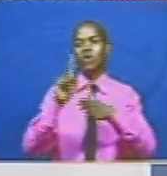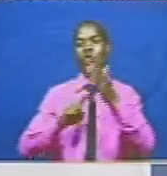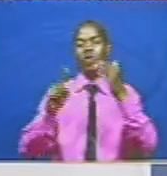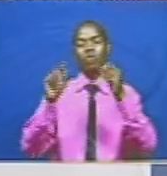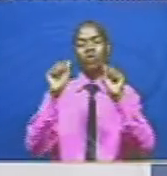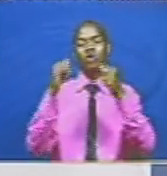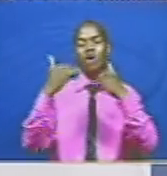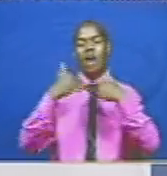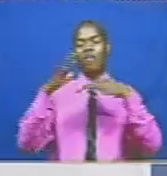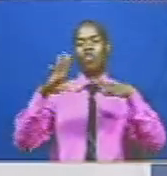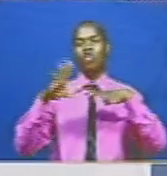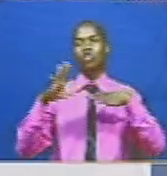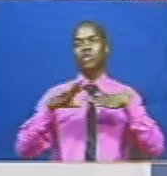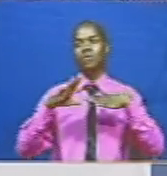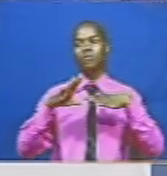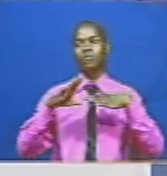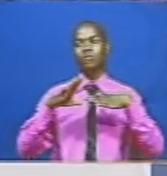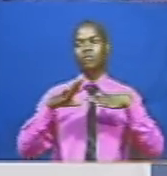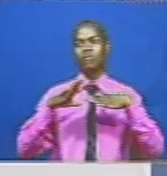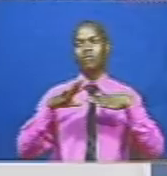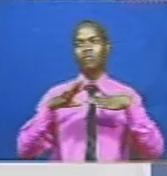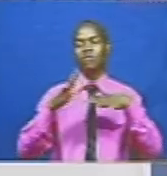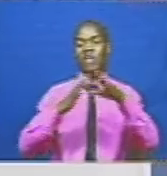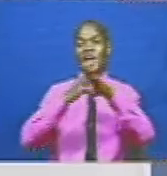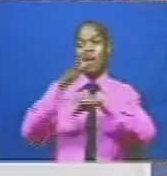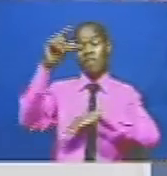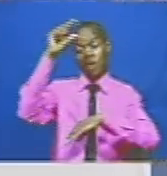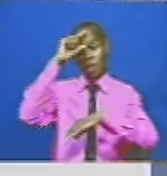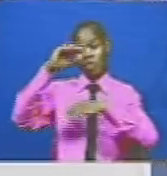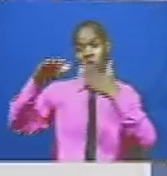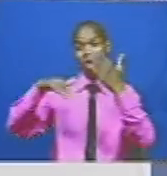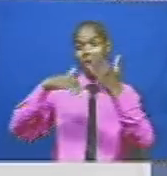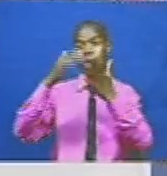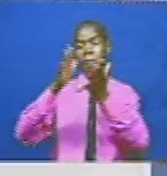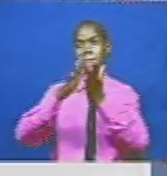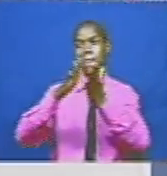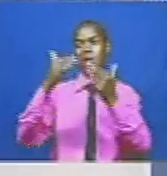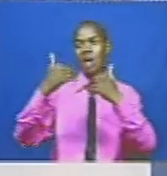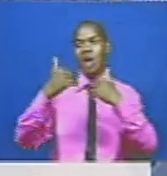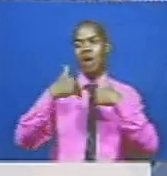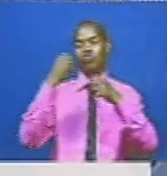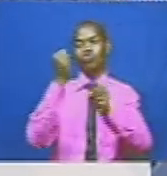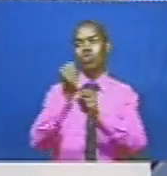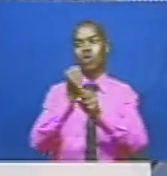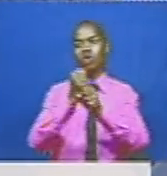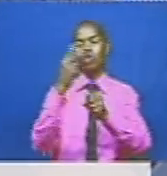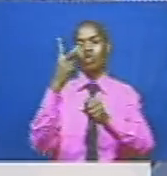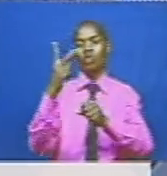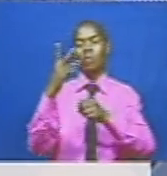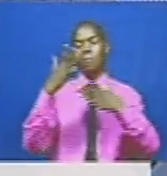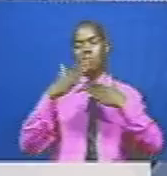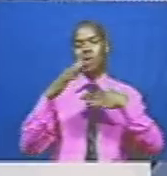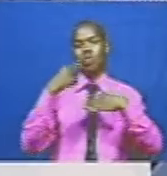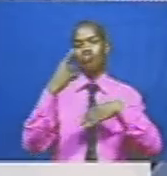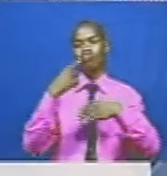with you. And because after the government and all those big brands have been done, the local tour operators are the ones who are driving numbers